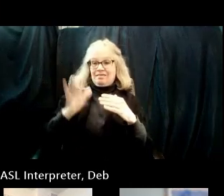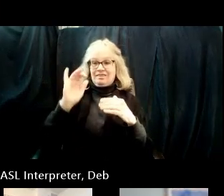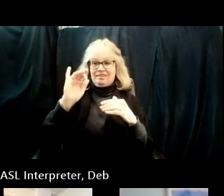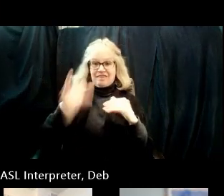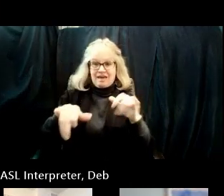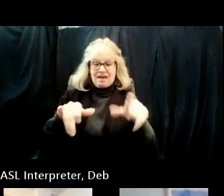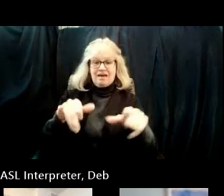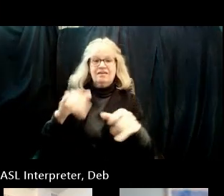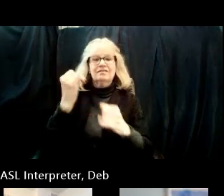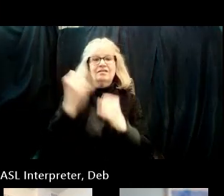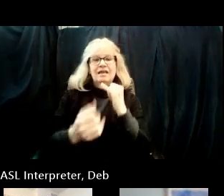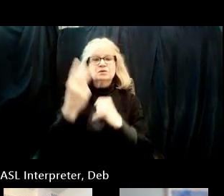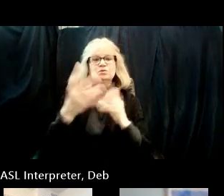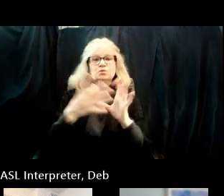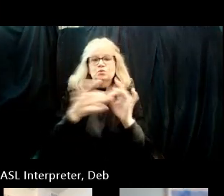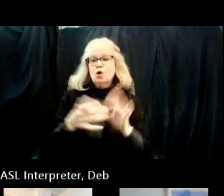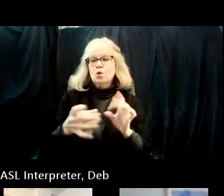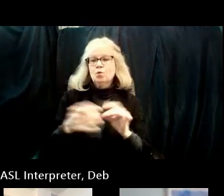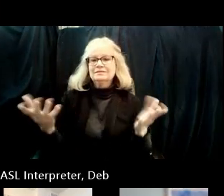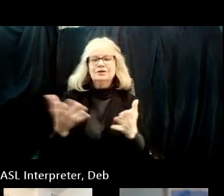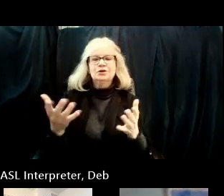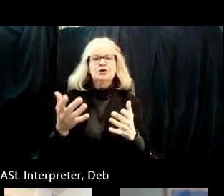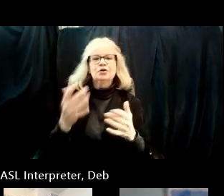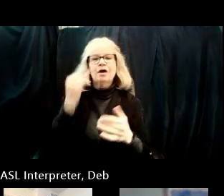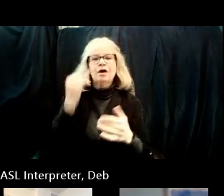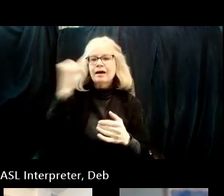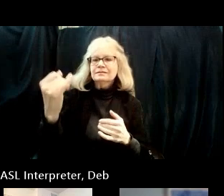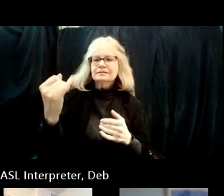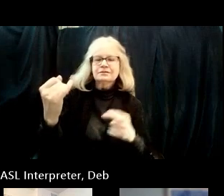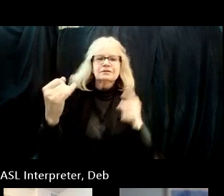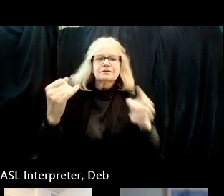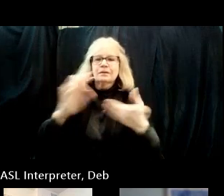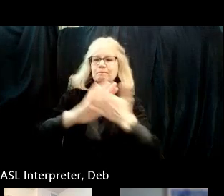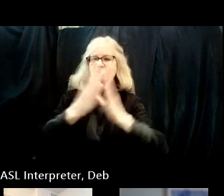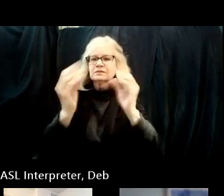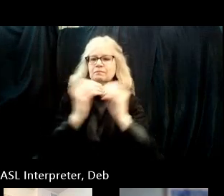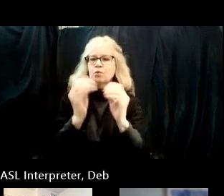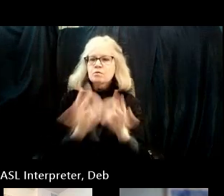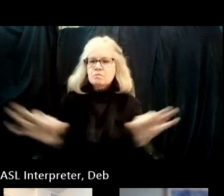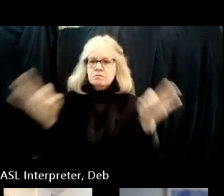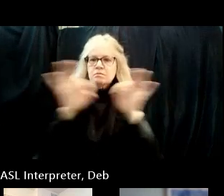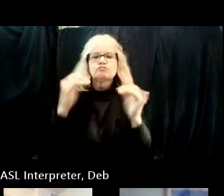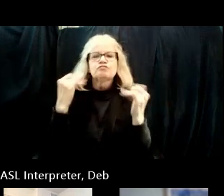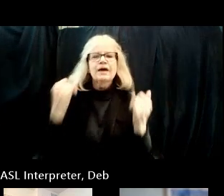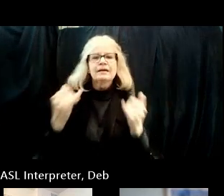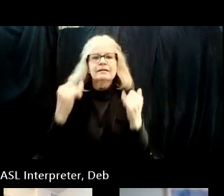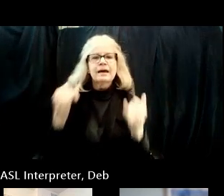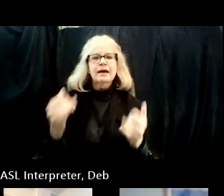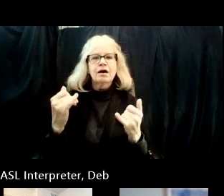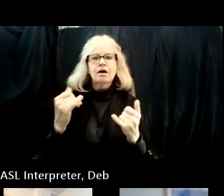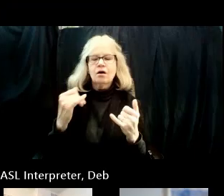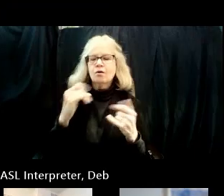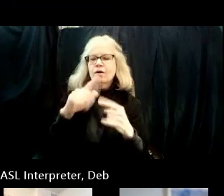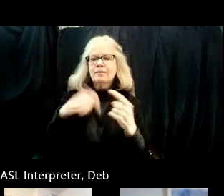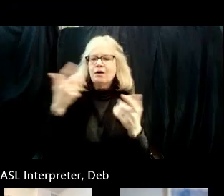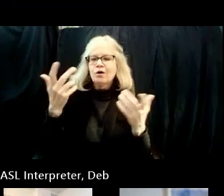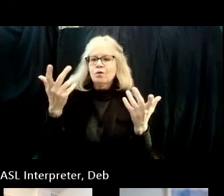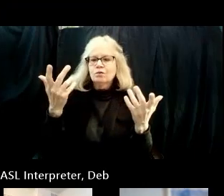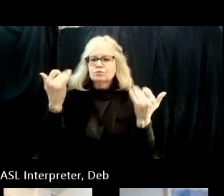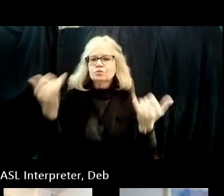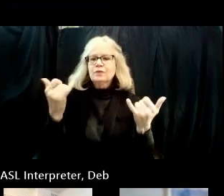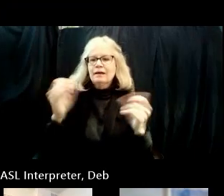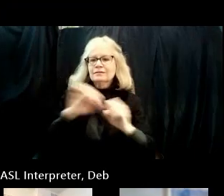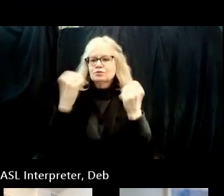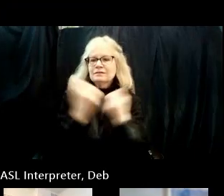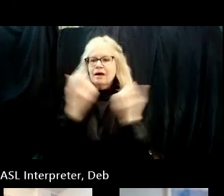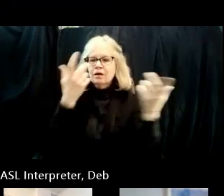the last two notes here was just the notion that this becomes even more critical right now, given what's happening in our society and